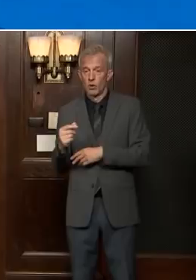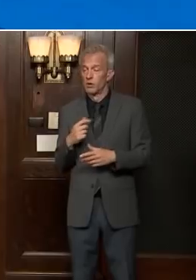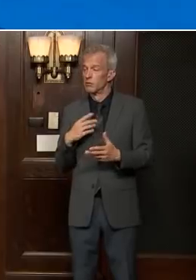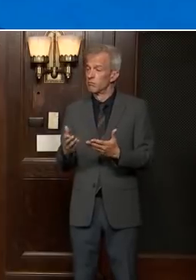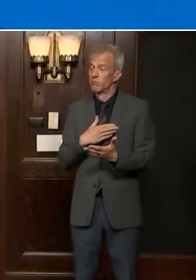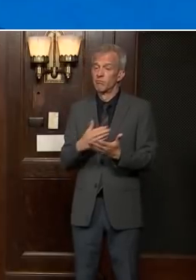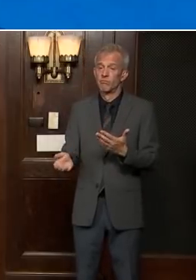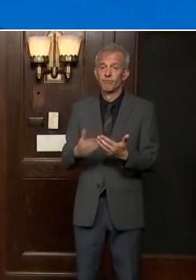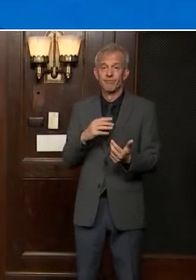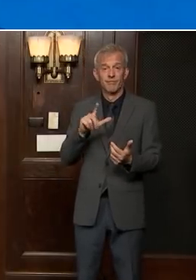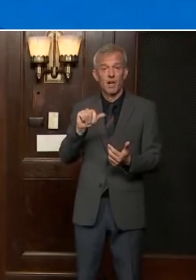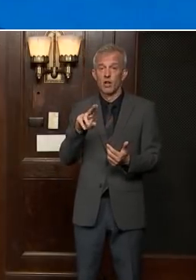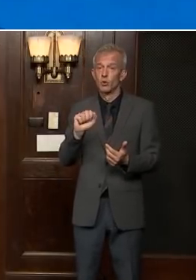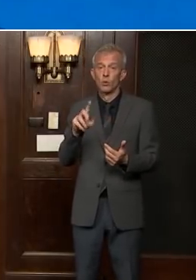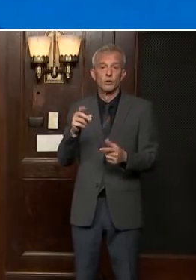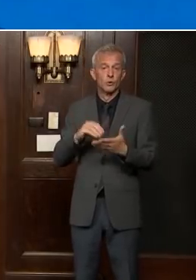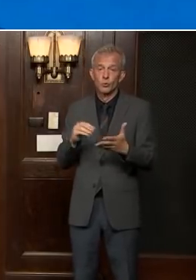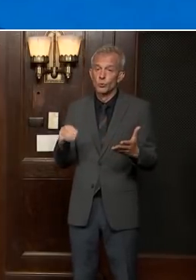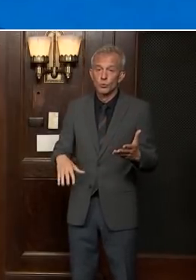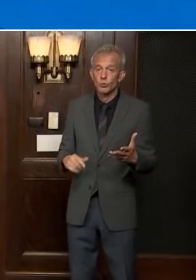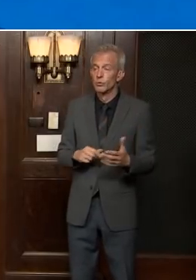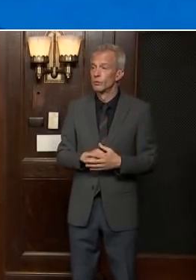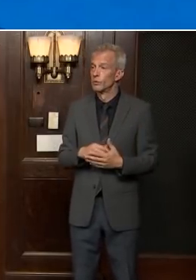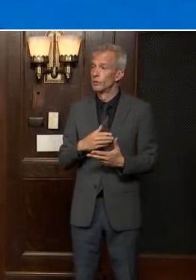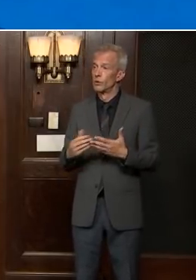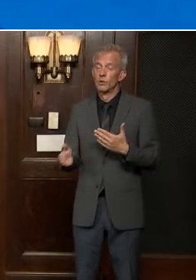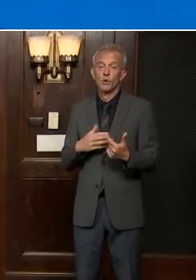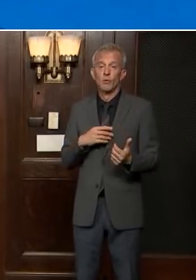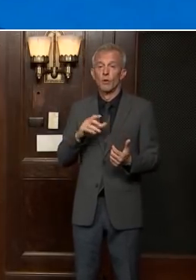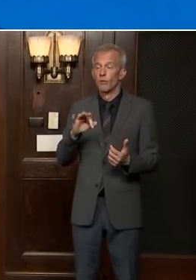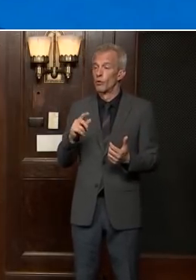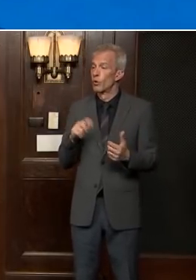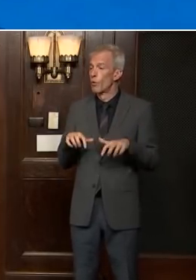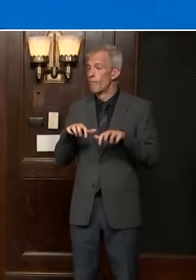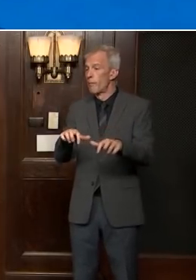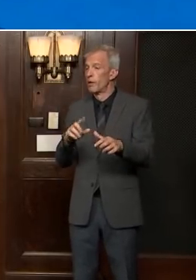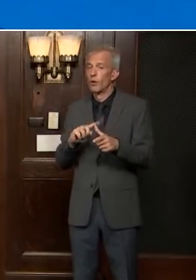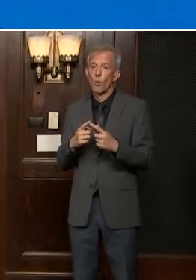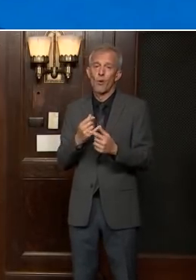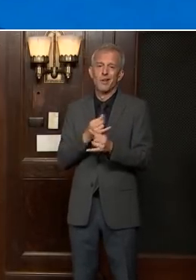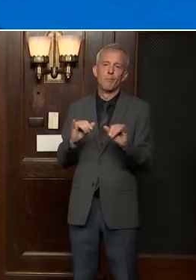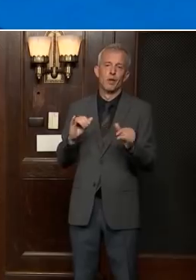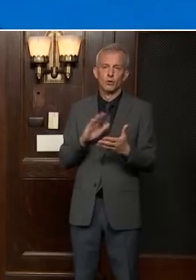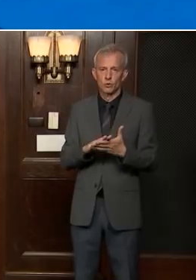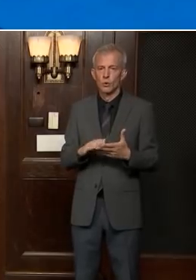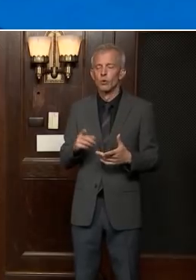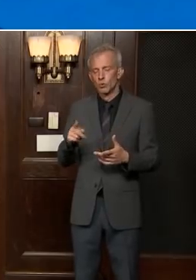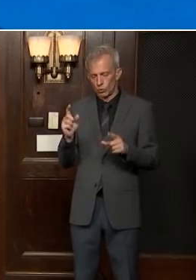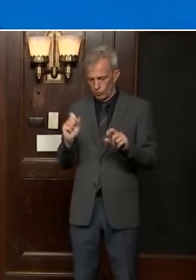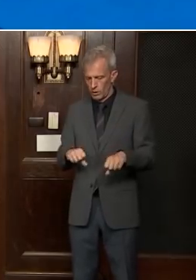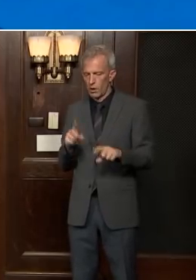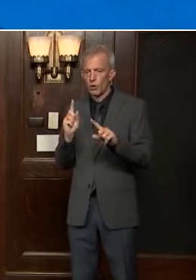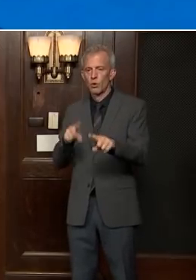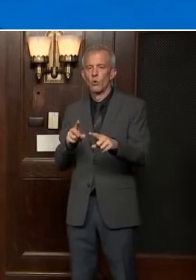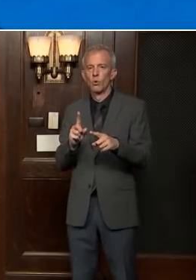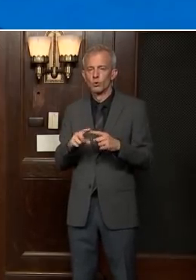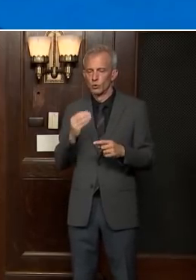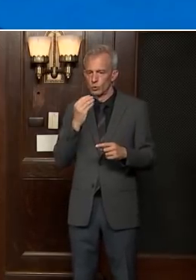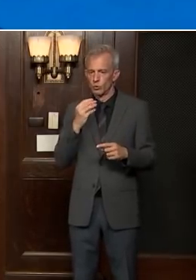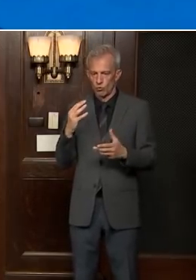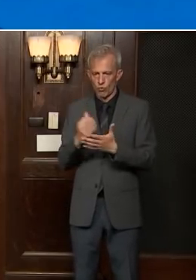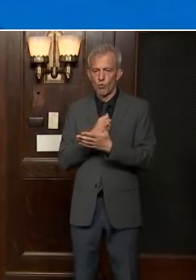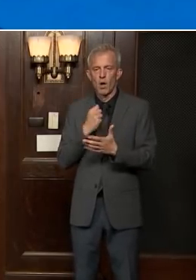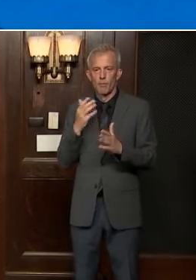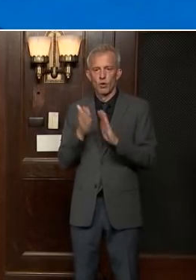whether you're an LAUSD student, it doesn't matter whether you go to public or independent schools, you can avail yourselves of this, and there is food